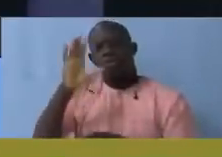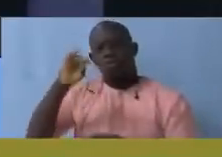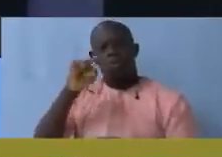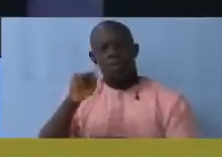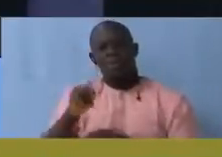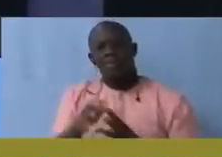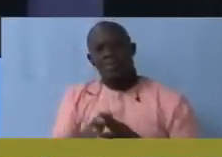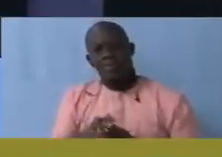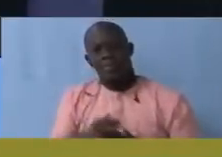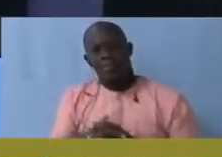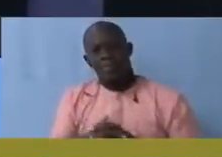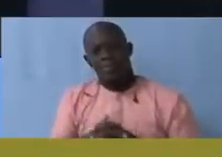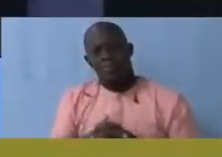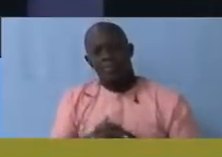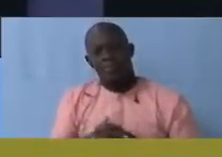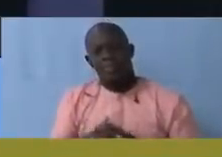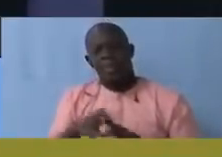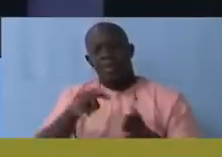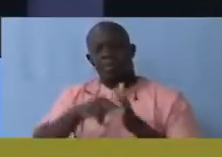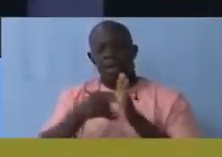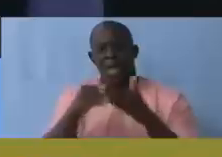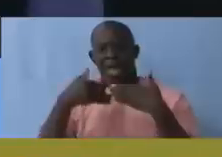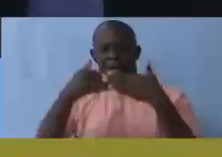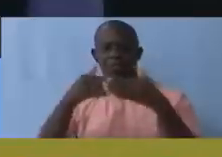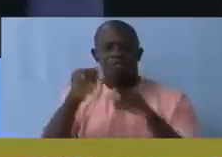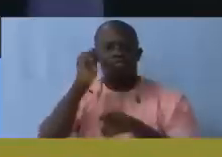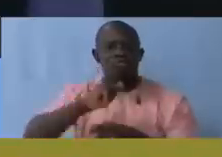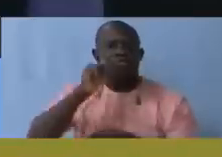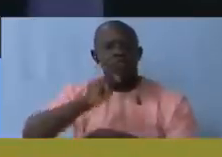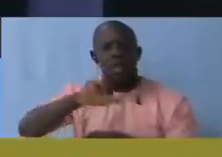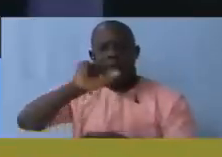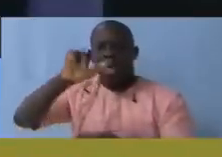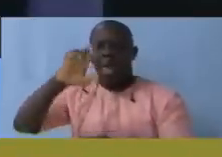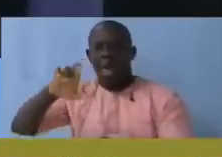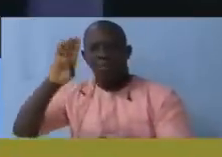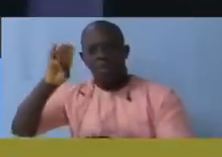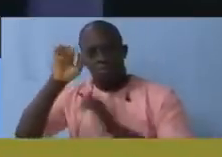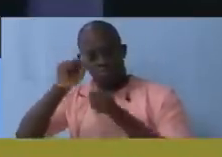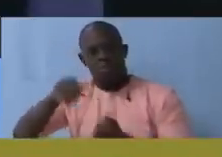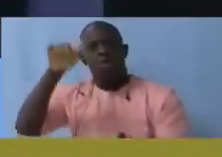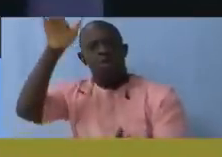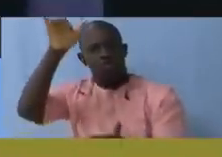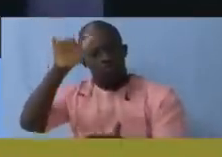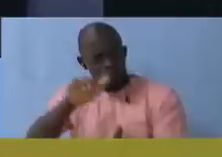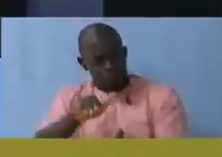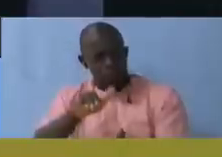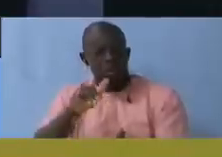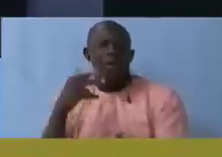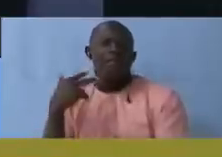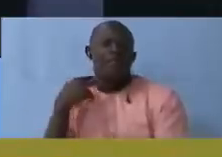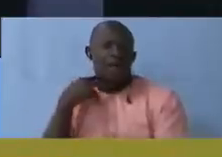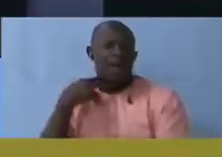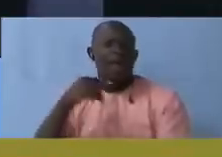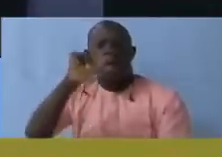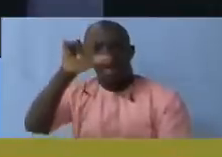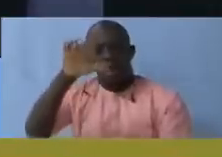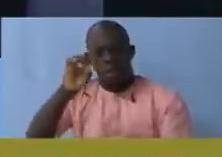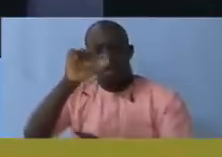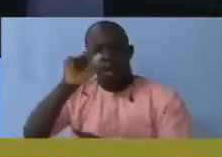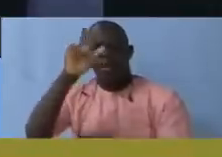that the act of taking those ARV would have reduced the viral load for them.